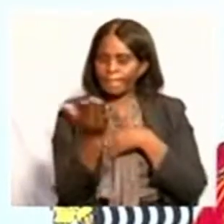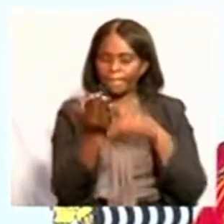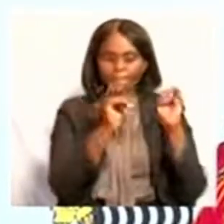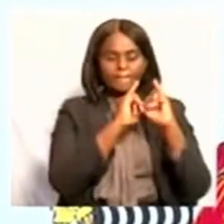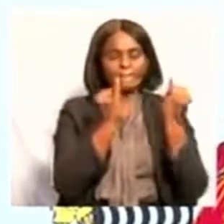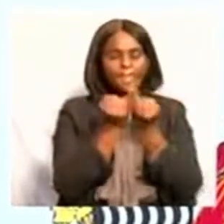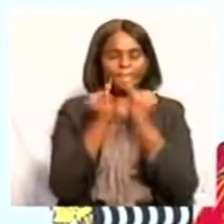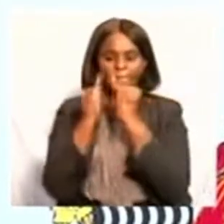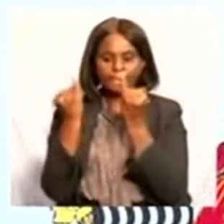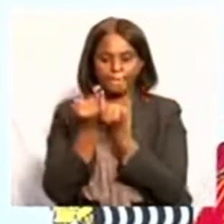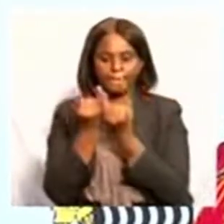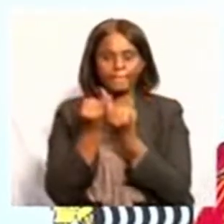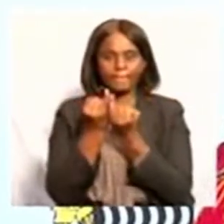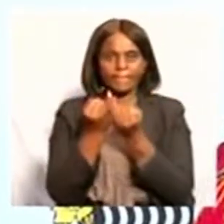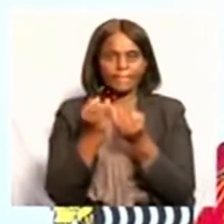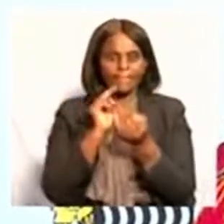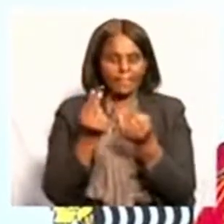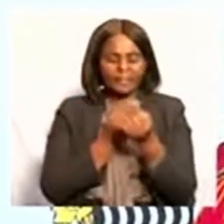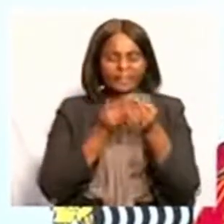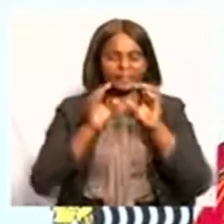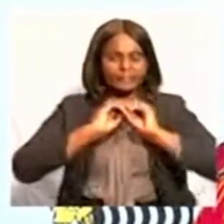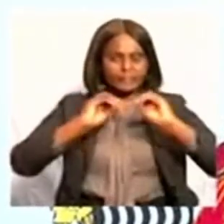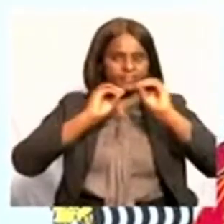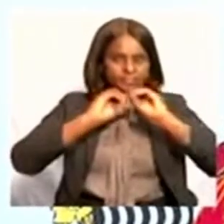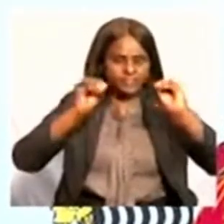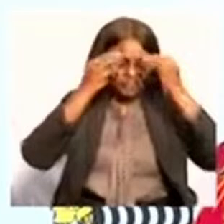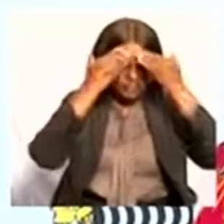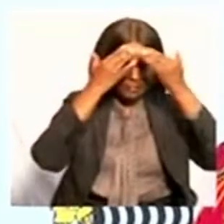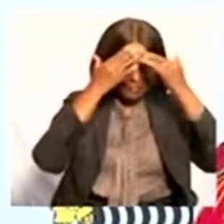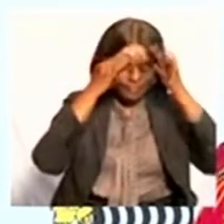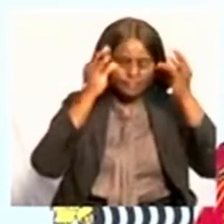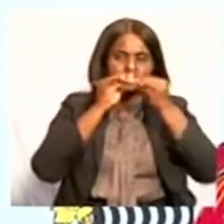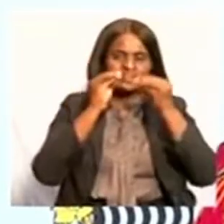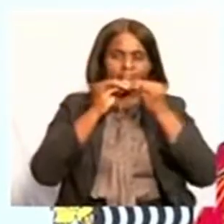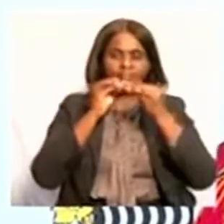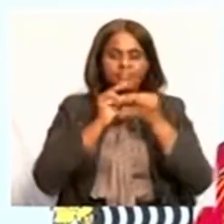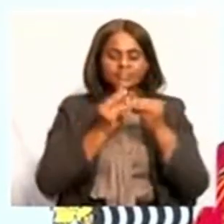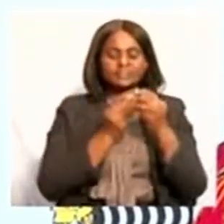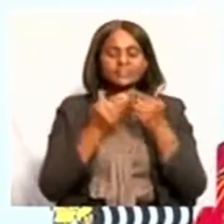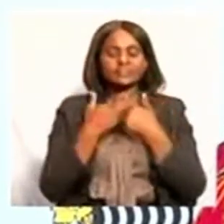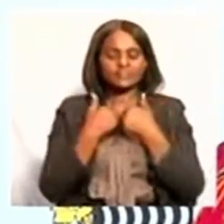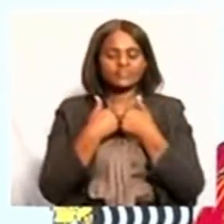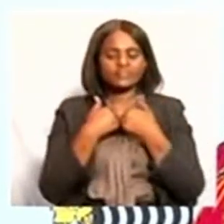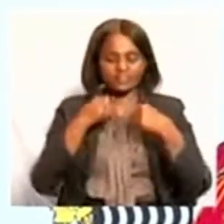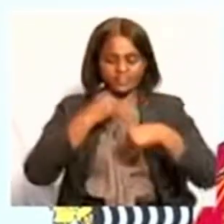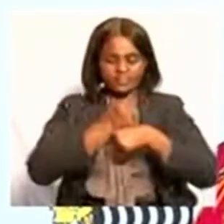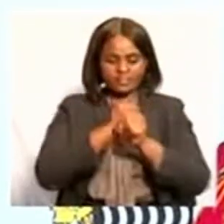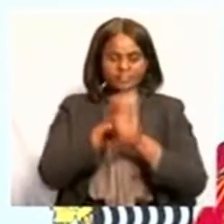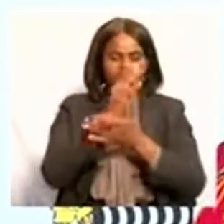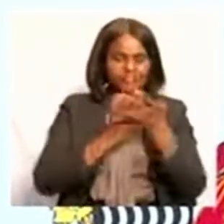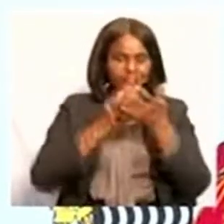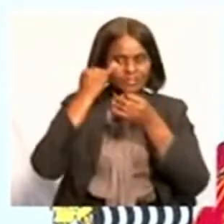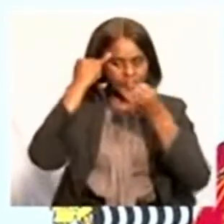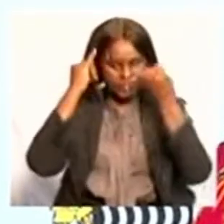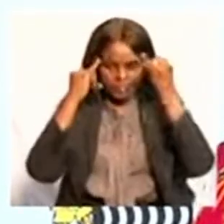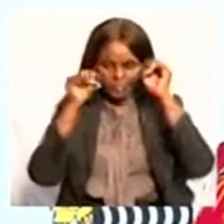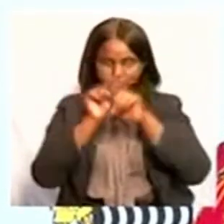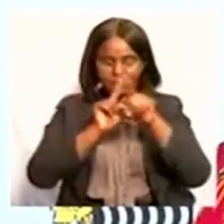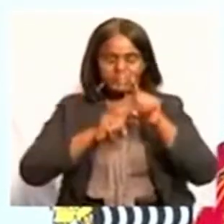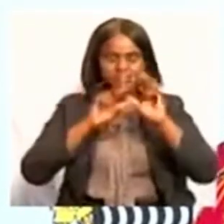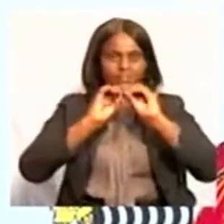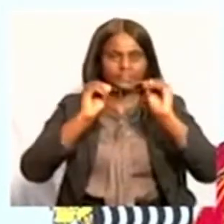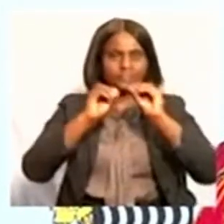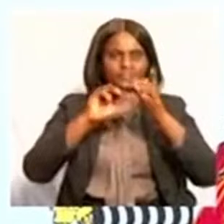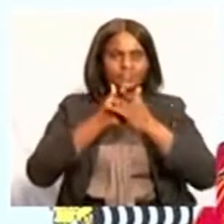institutions. We've sensitized them. We've made some initiatives to sensitize them